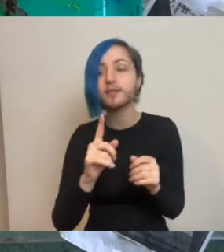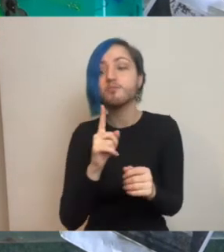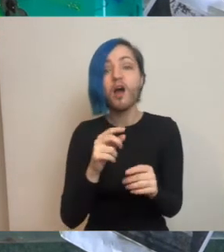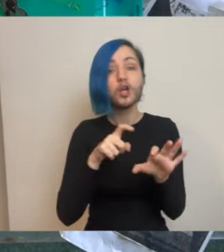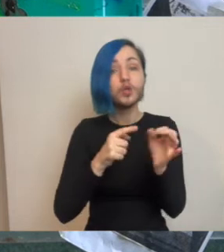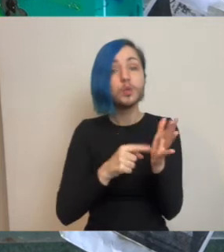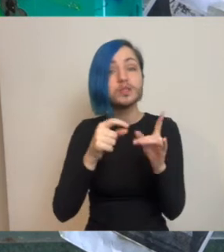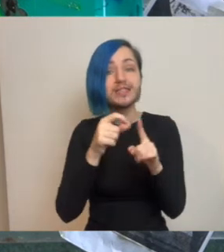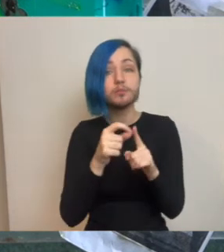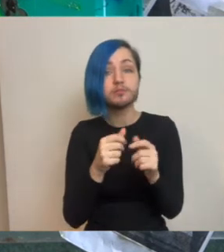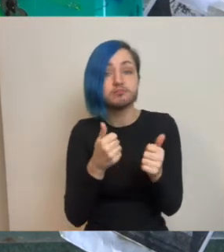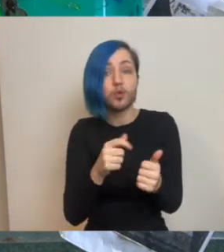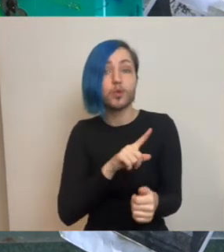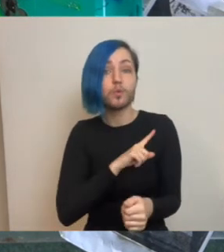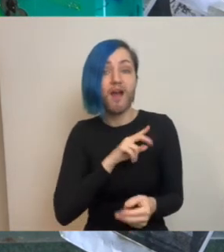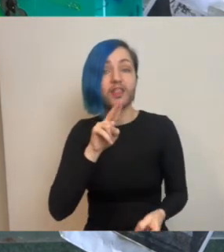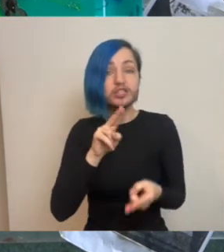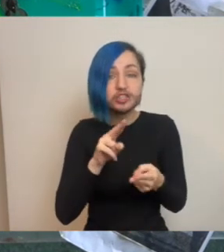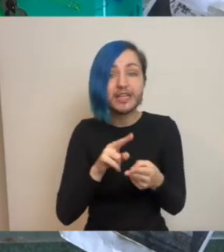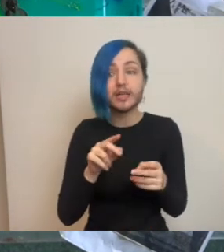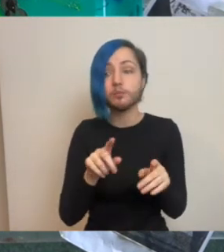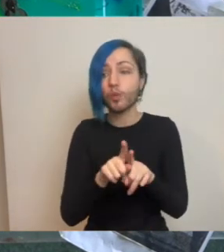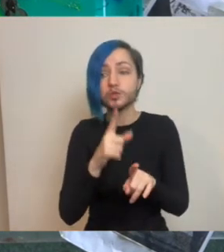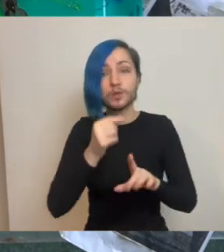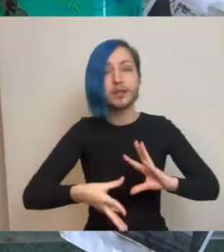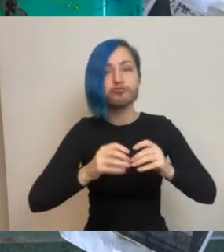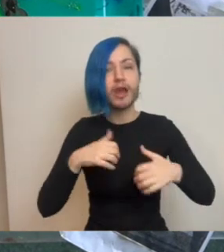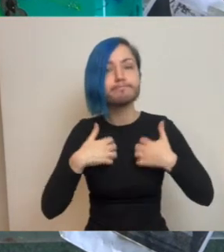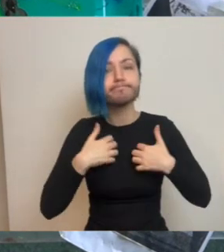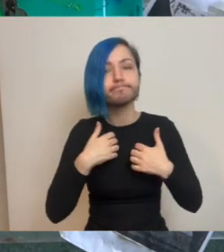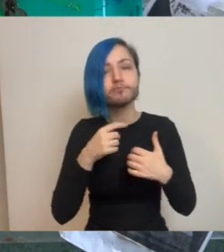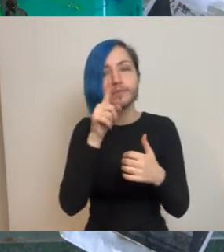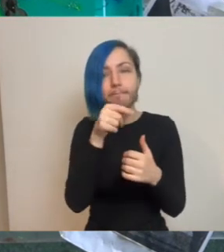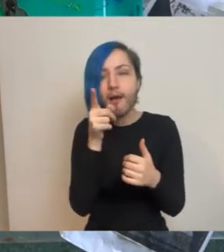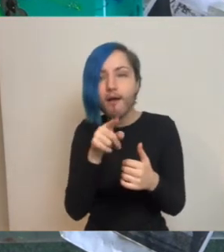inexpensive and they're really good for making interesting marks.